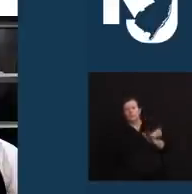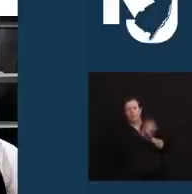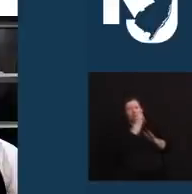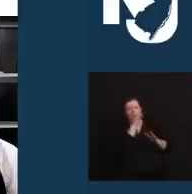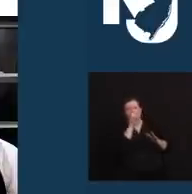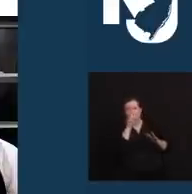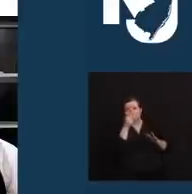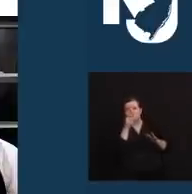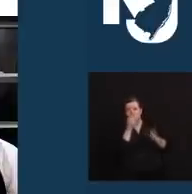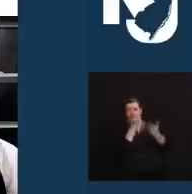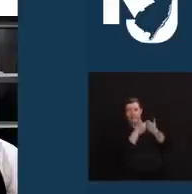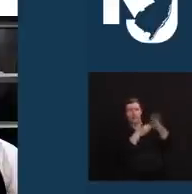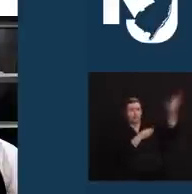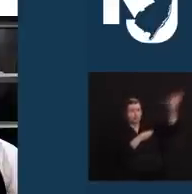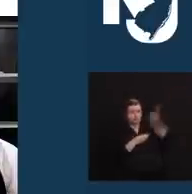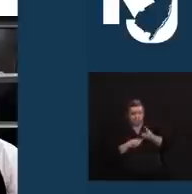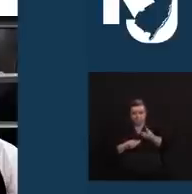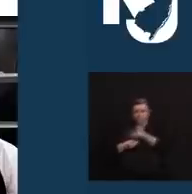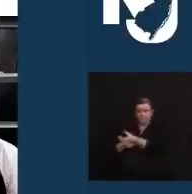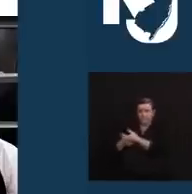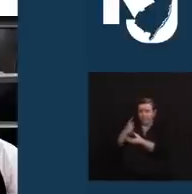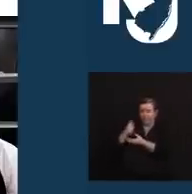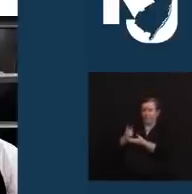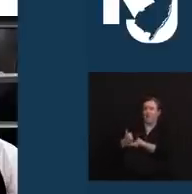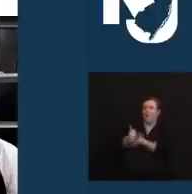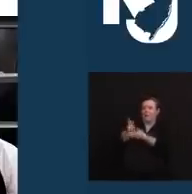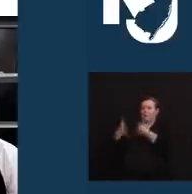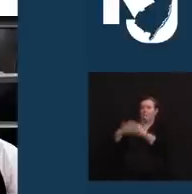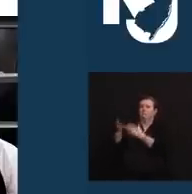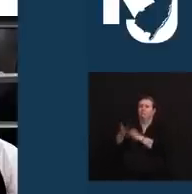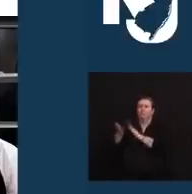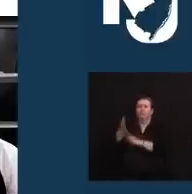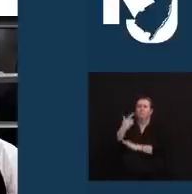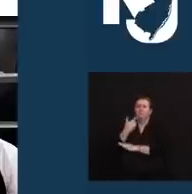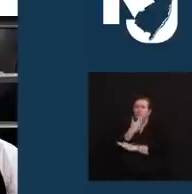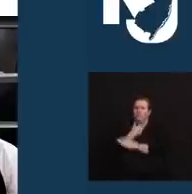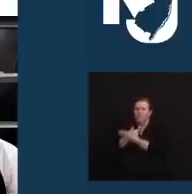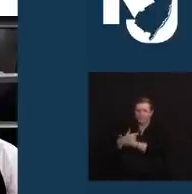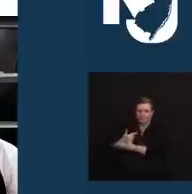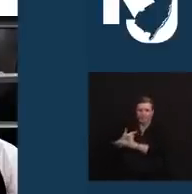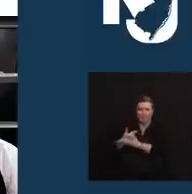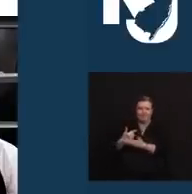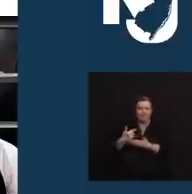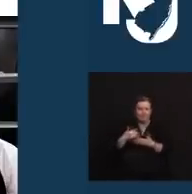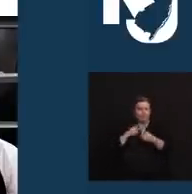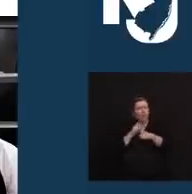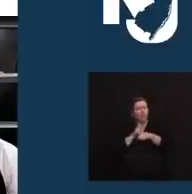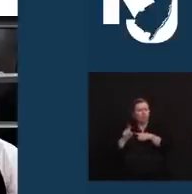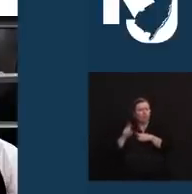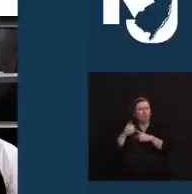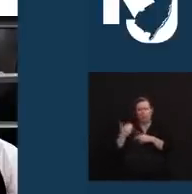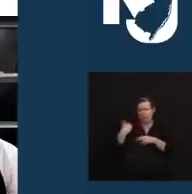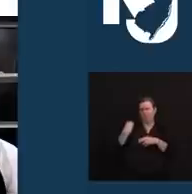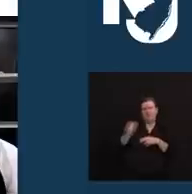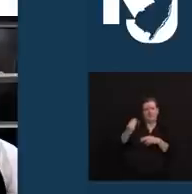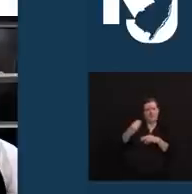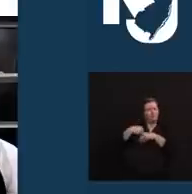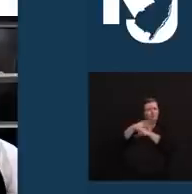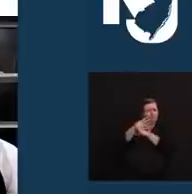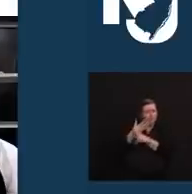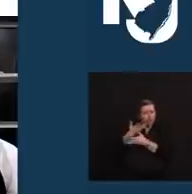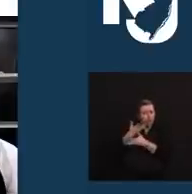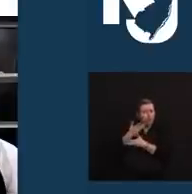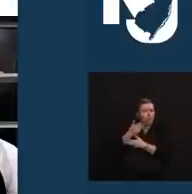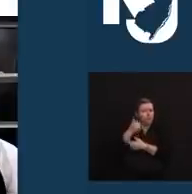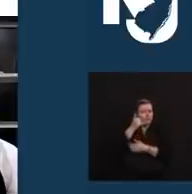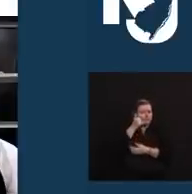Marias open and feeding the community. I had the opportunity to check in with Maria on Monday. I used my limited Spanish, which